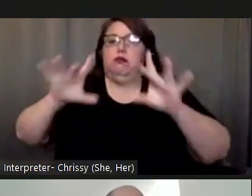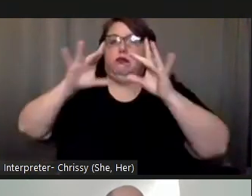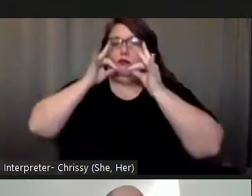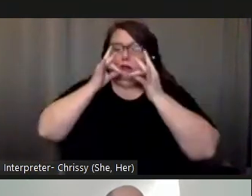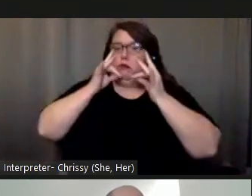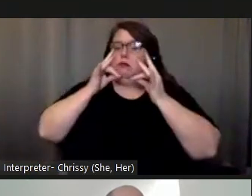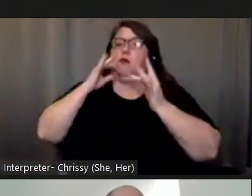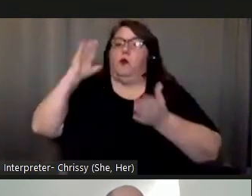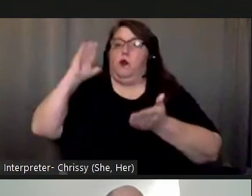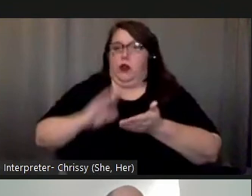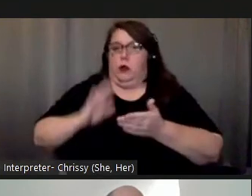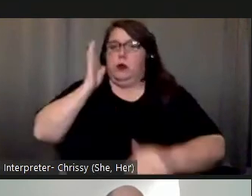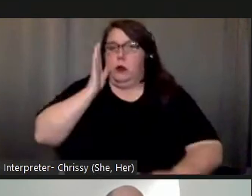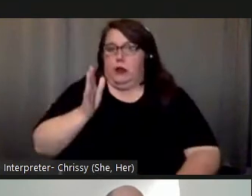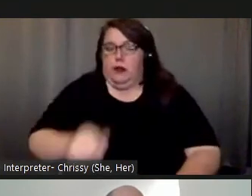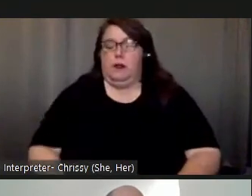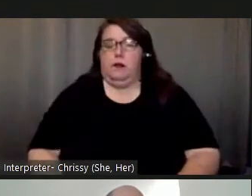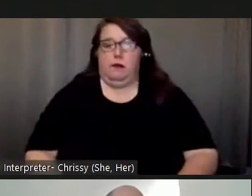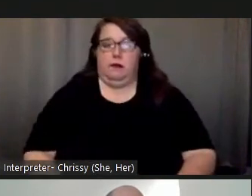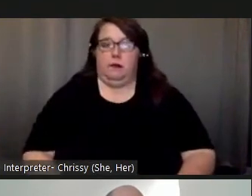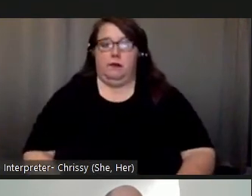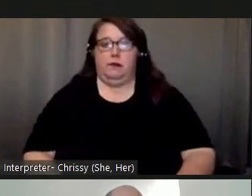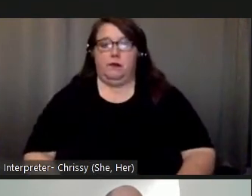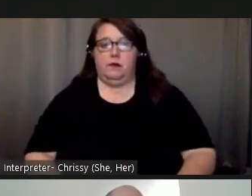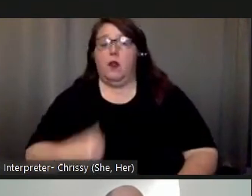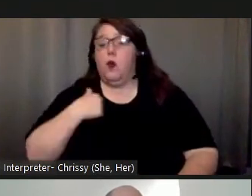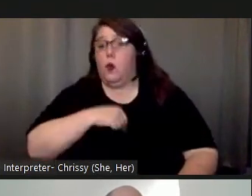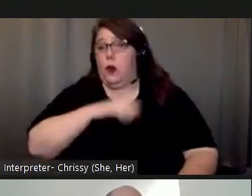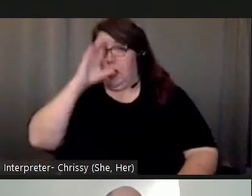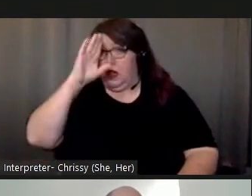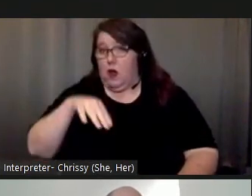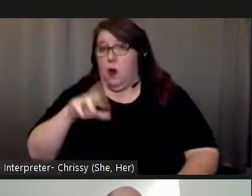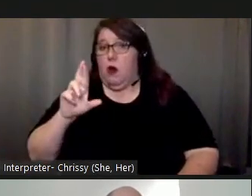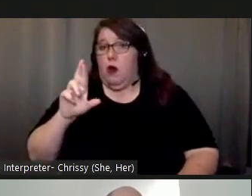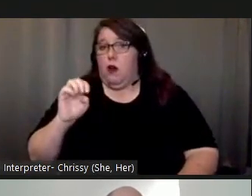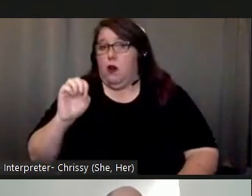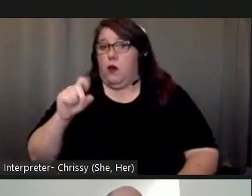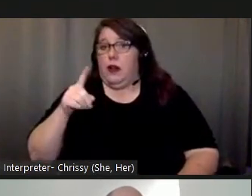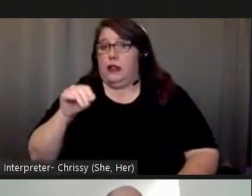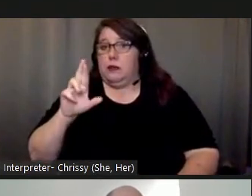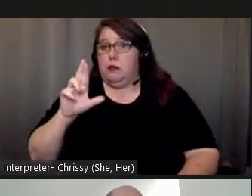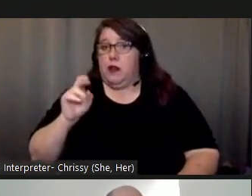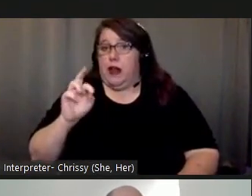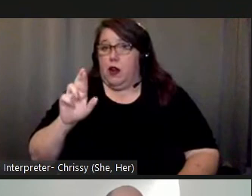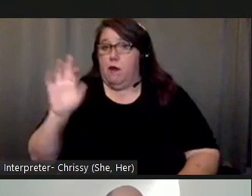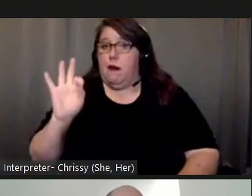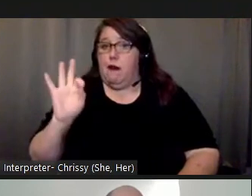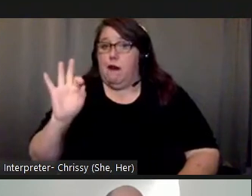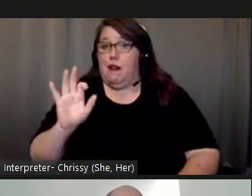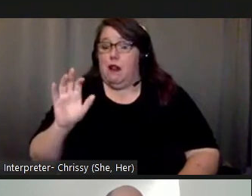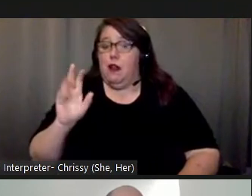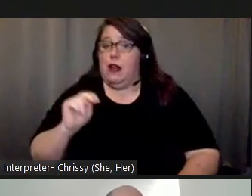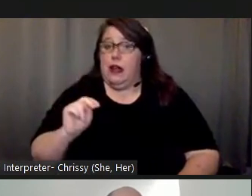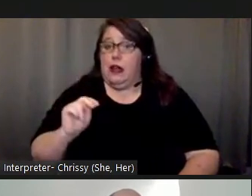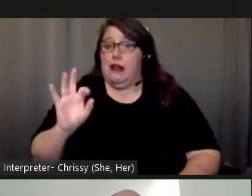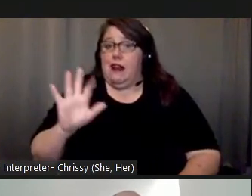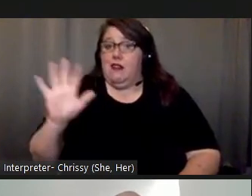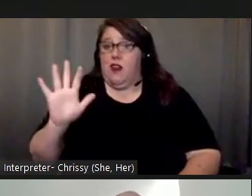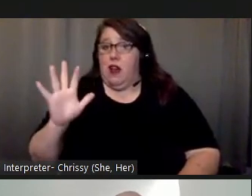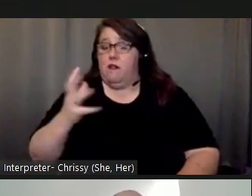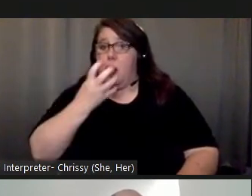into contact. We know, for example, that the respirator N95, which fits very nice and tight across the